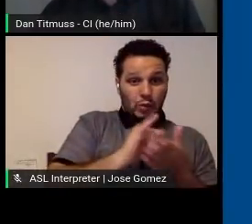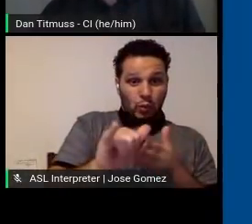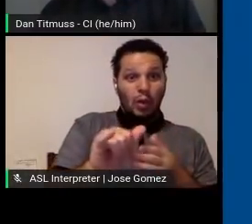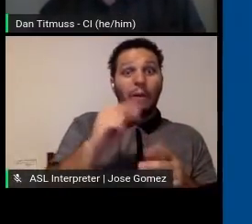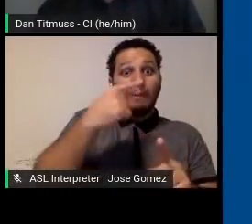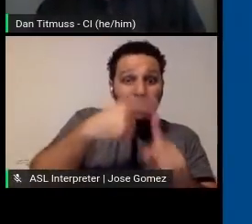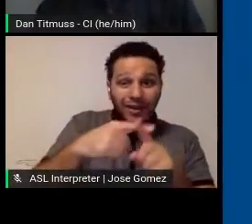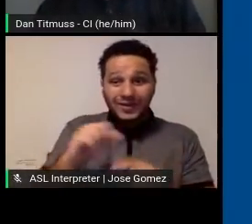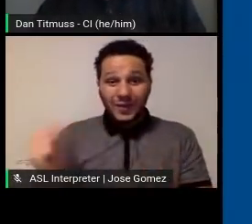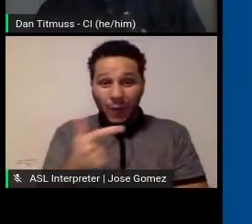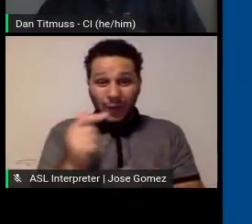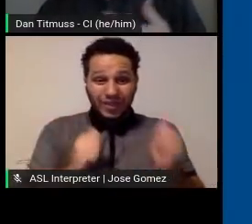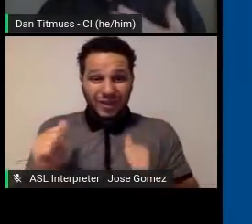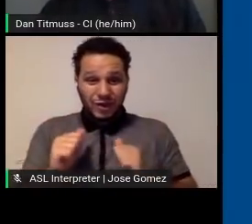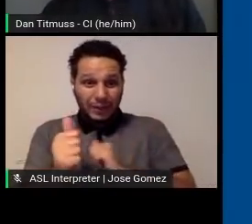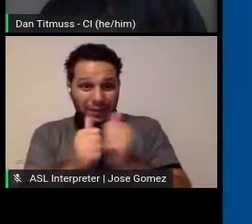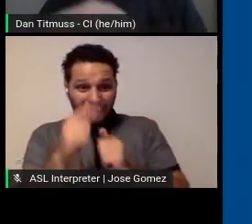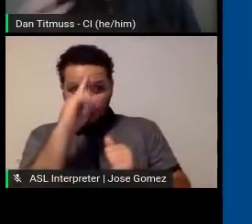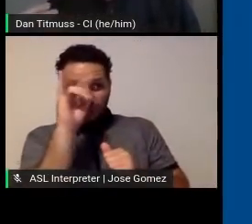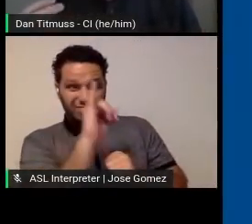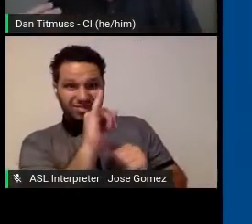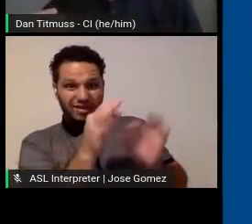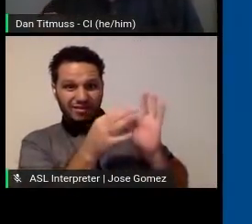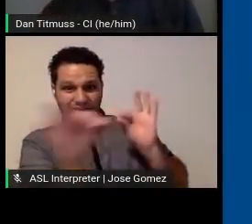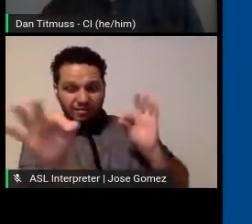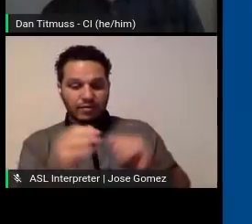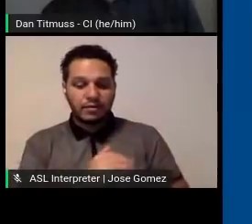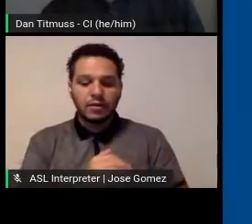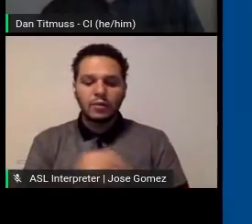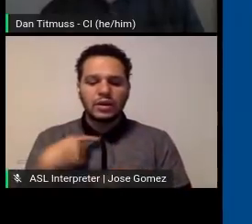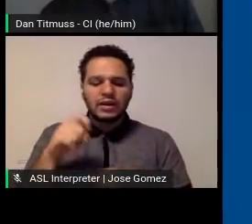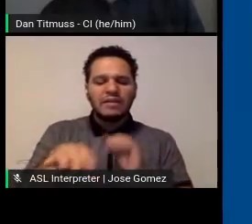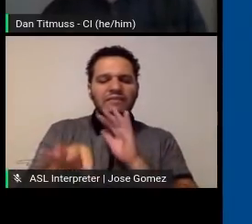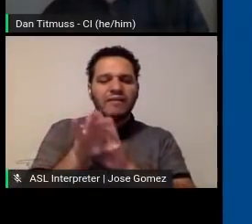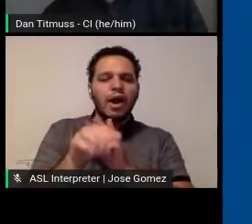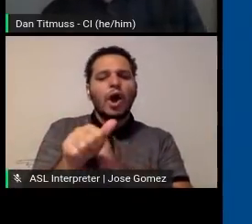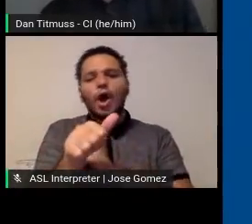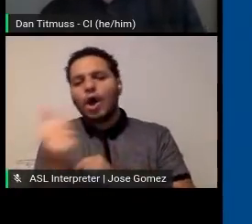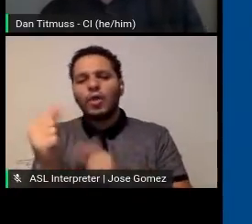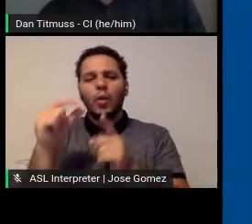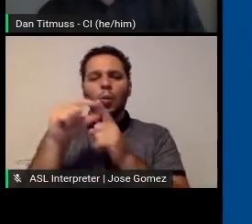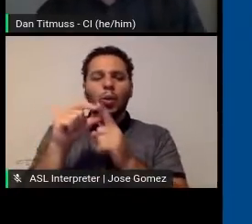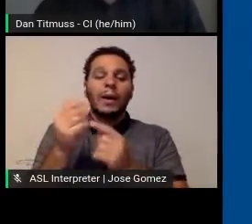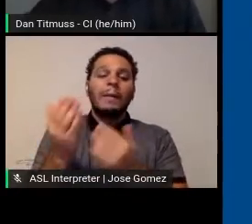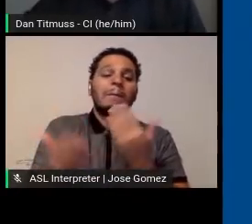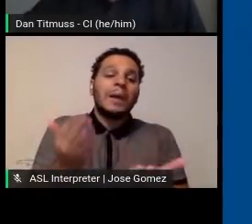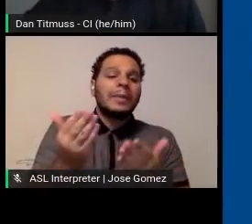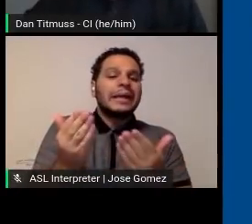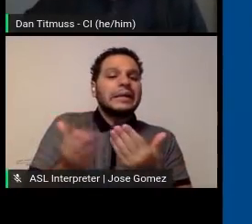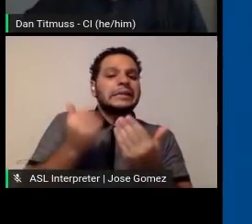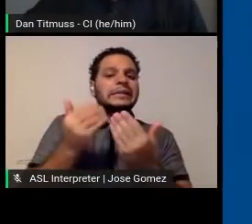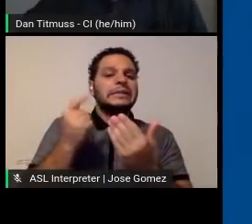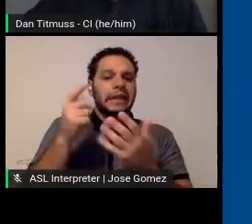it. And so we need to find other keywords that might just be a little bit easier to rank for.